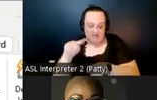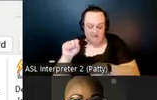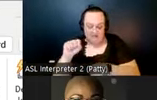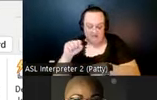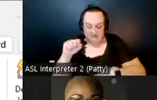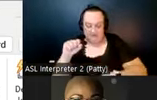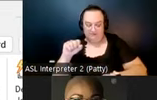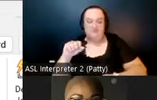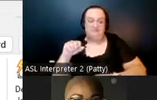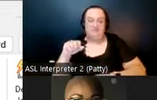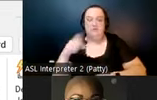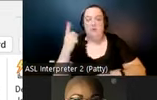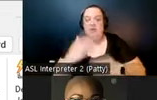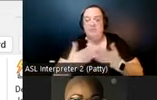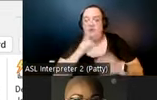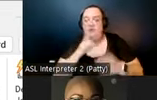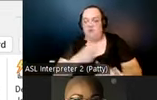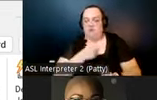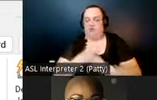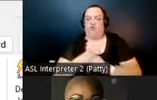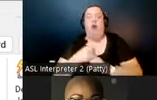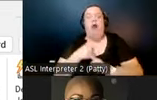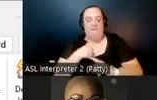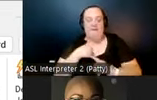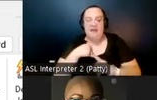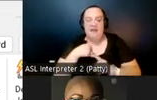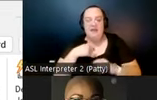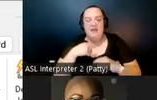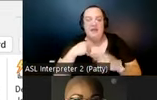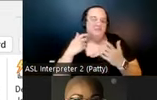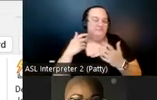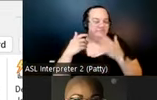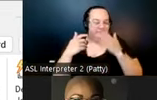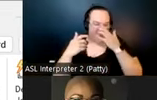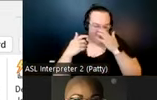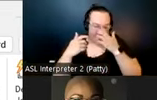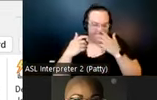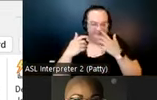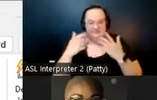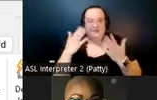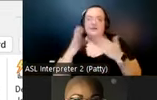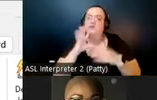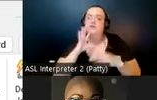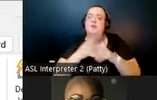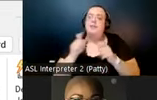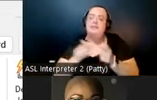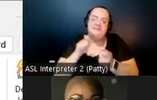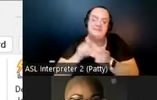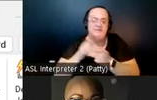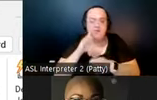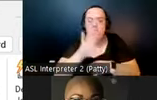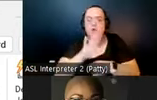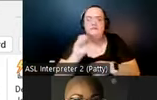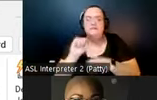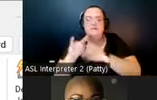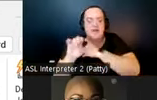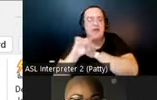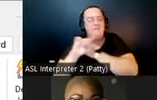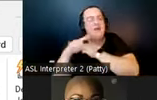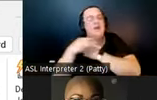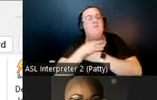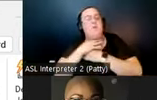of the things I was struck by, Erin, that you were saying, maybe it had to do with the specificity of your particular site, but I wonder